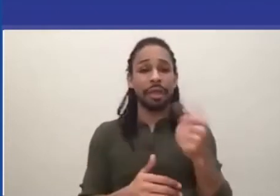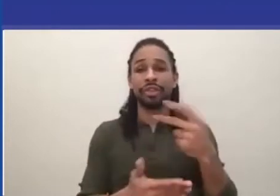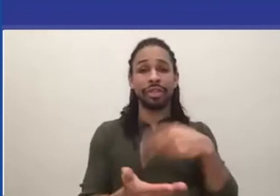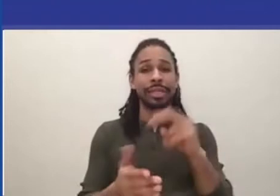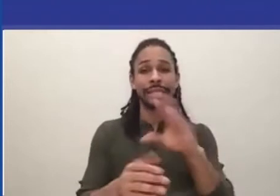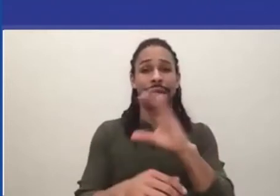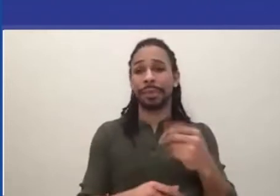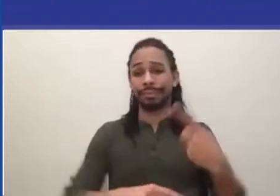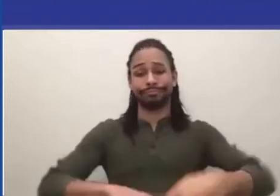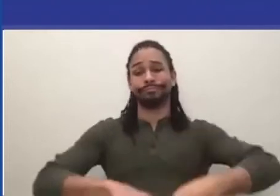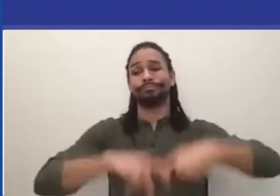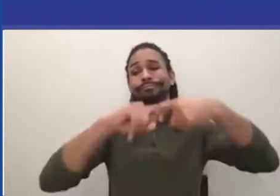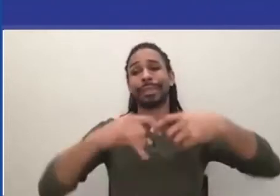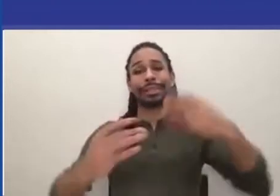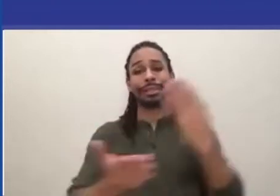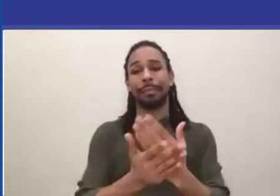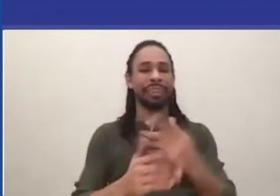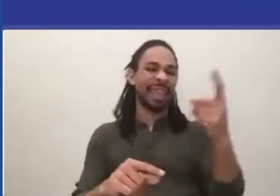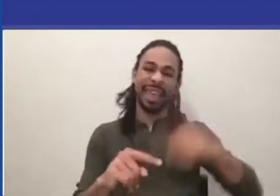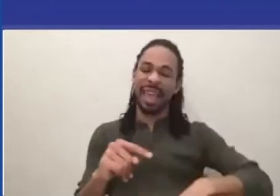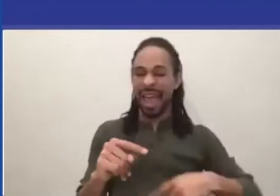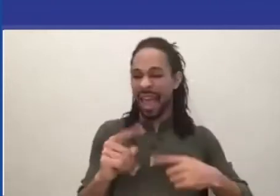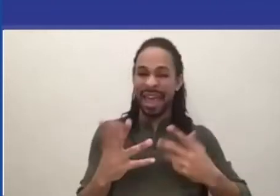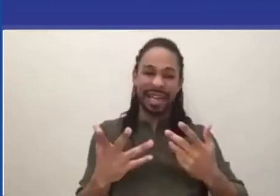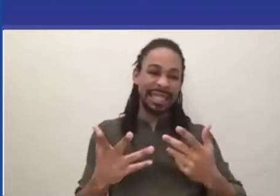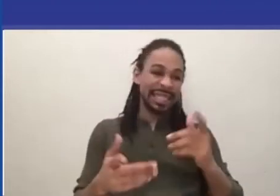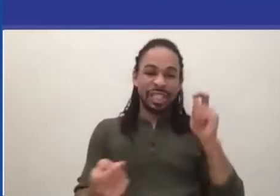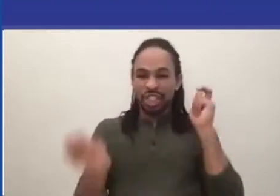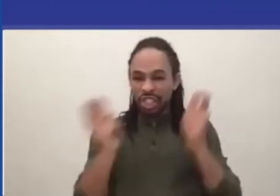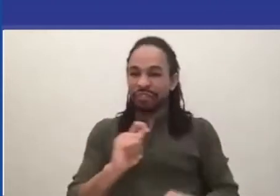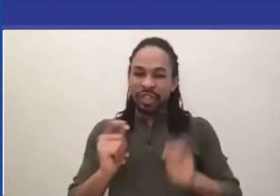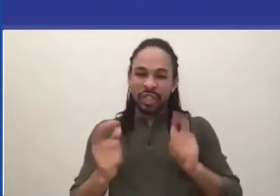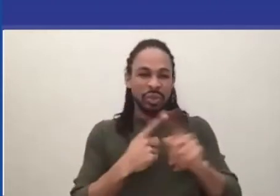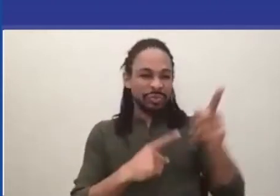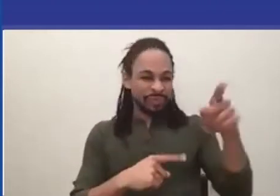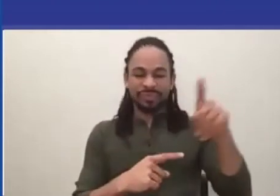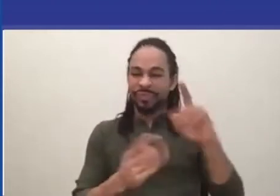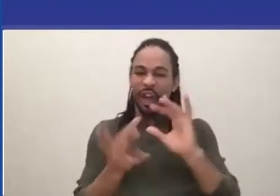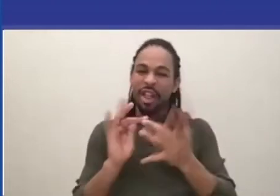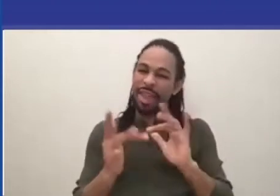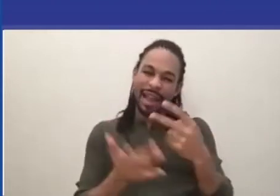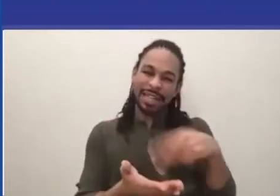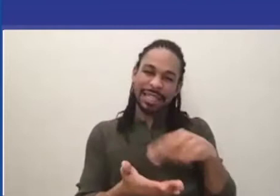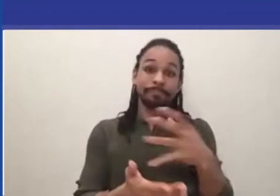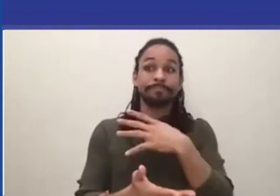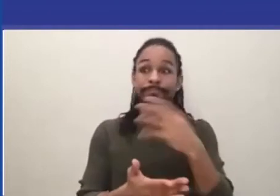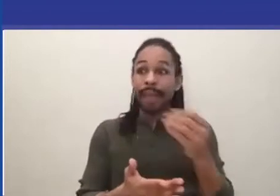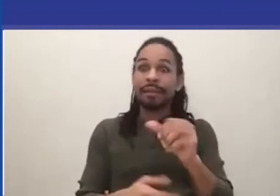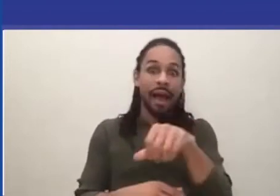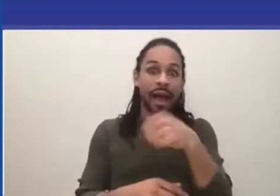dancing, and especially social dancers that are also professionals at social life